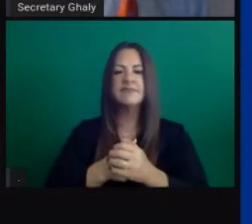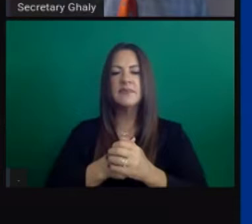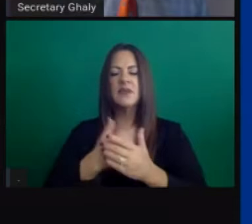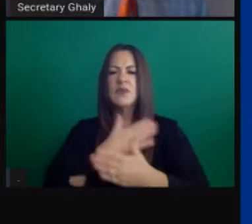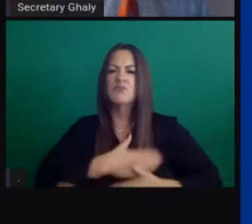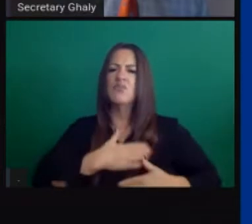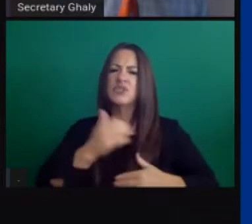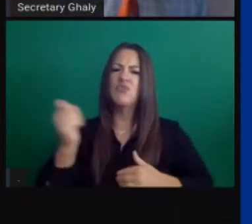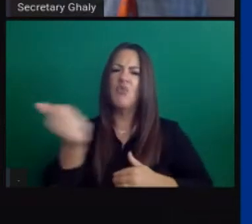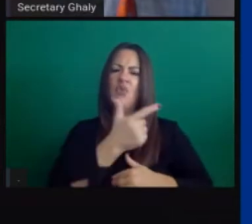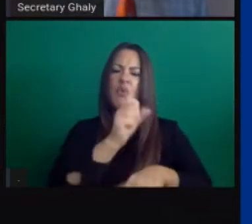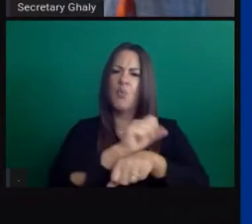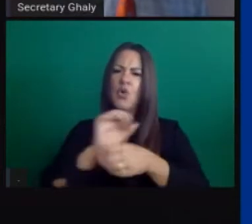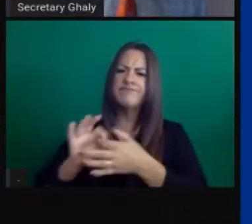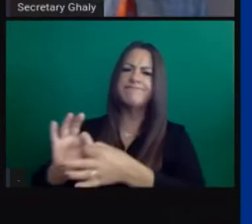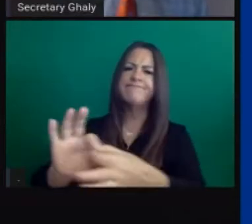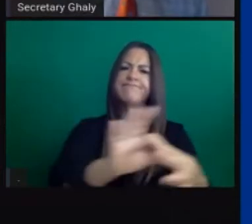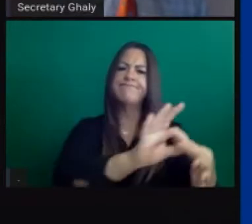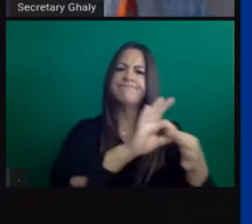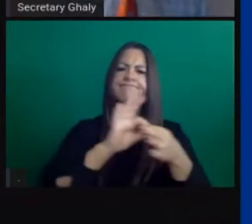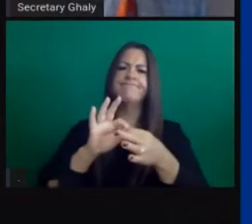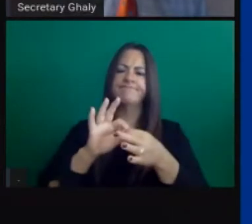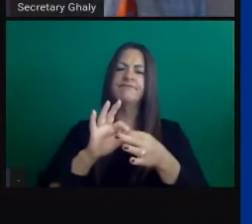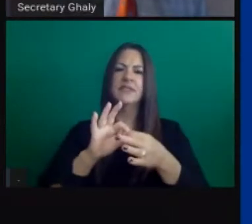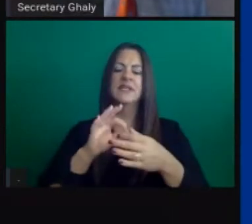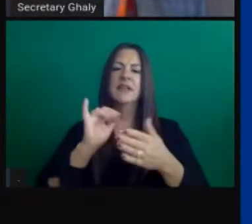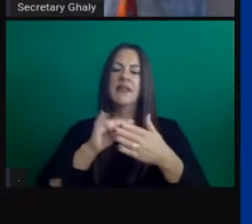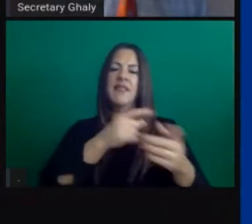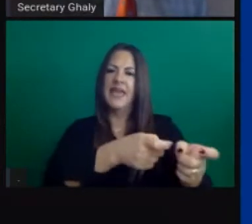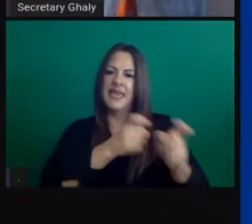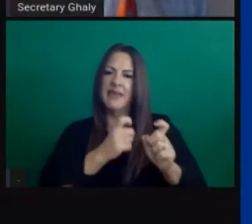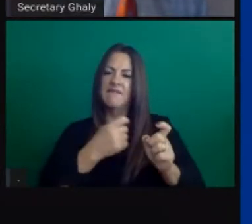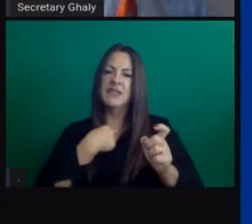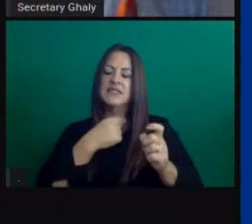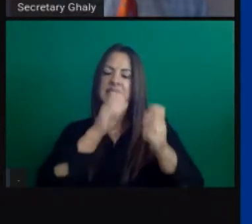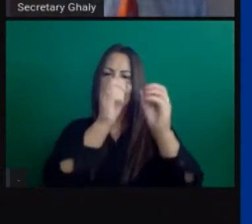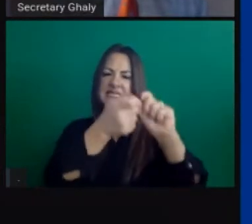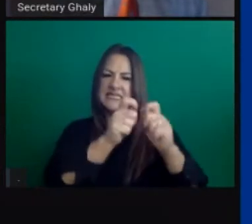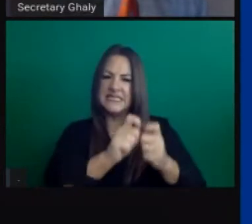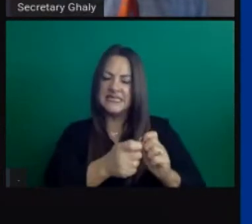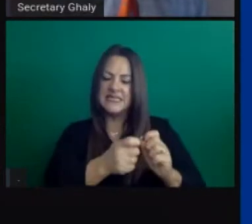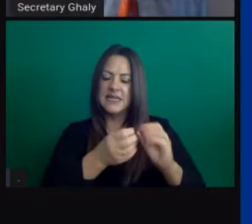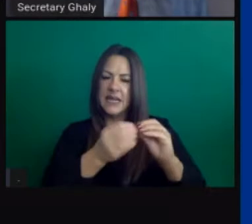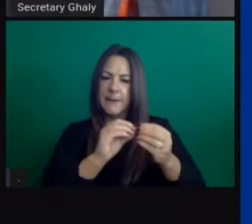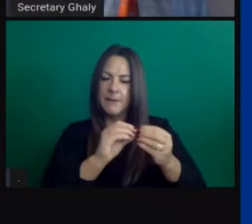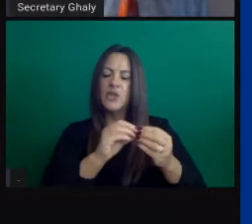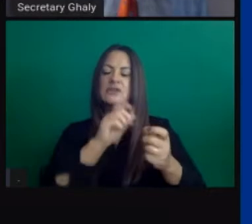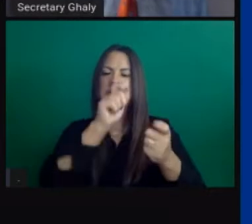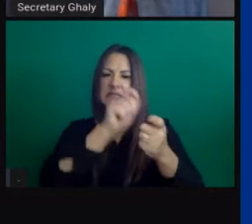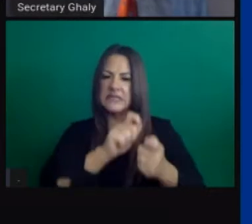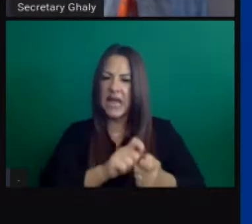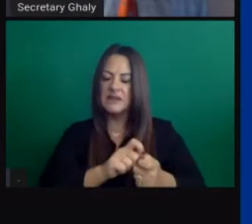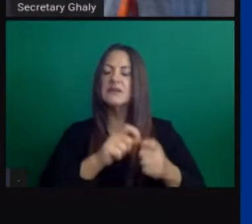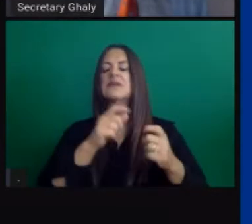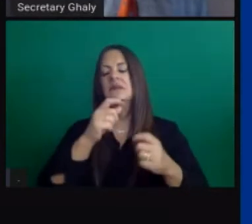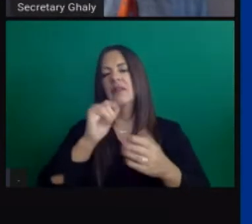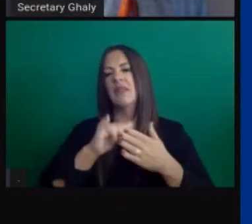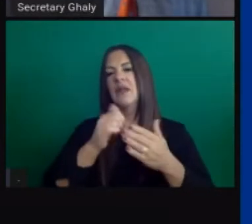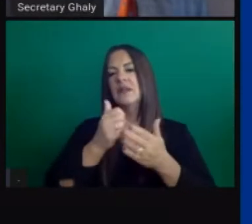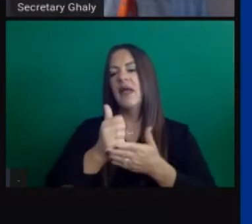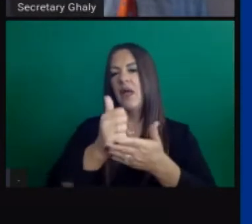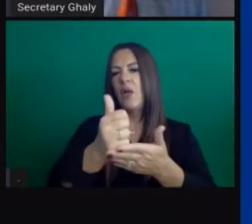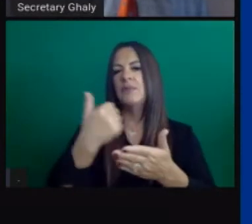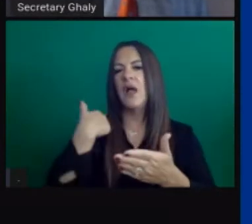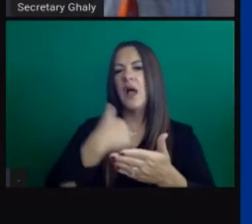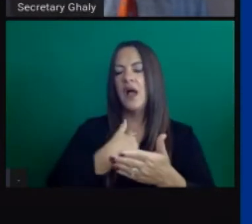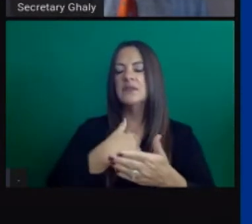together to make sure that we get the numbers accurate. I will tell you, because of these data delays, that we're confident that